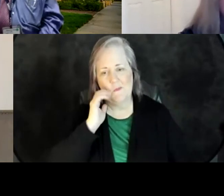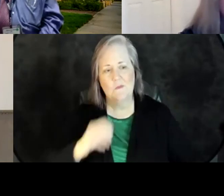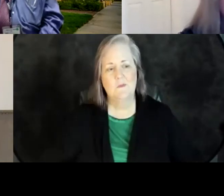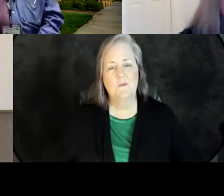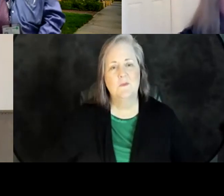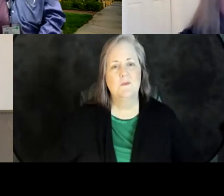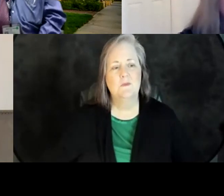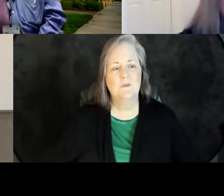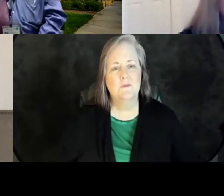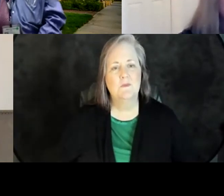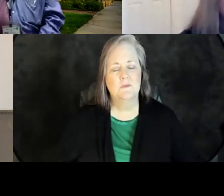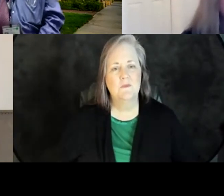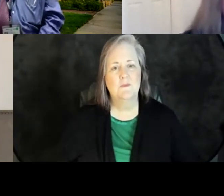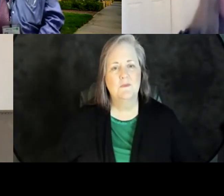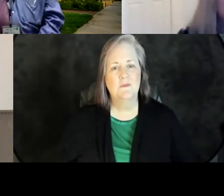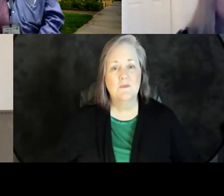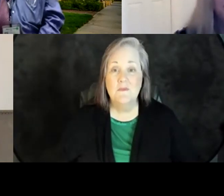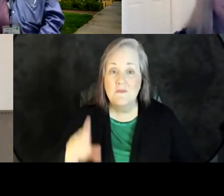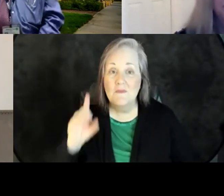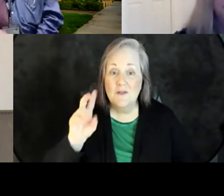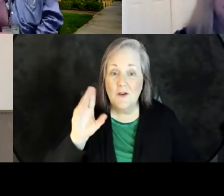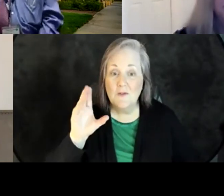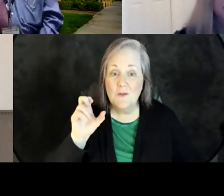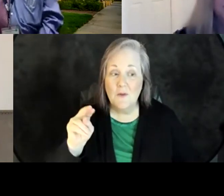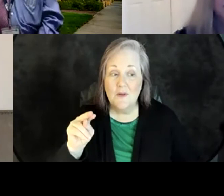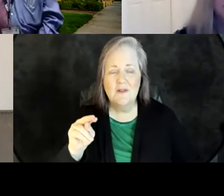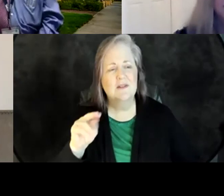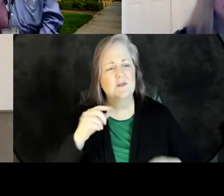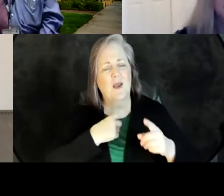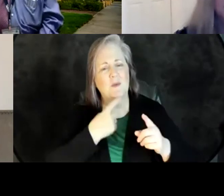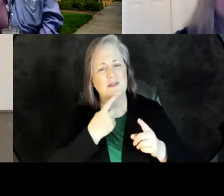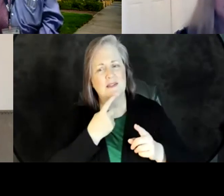So it seems this, oh, go ahead, Dr. Cohen. I was just going to say,